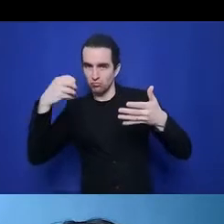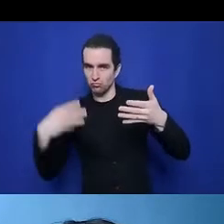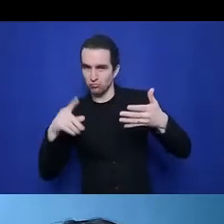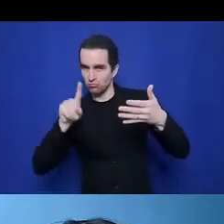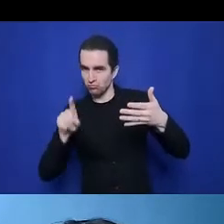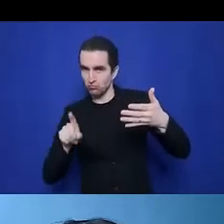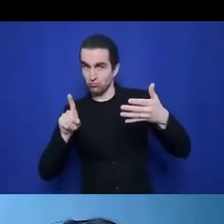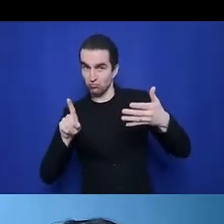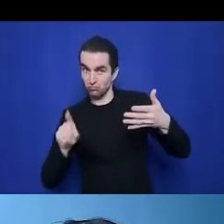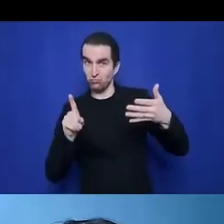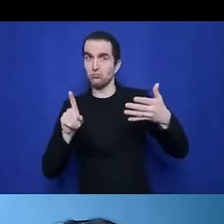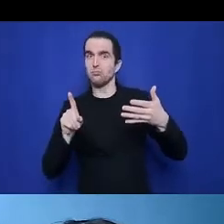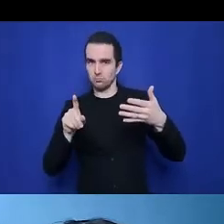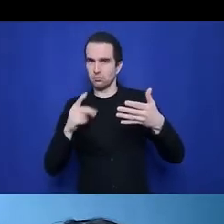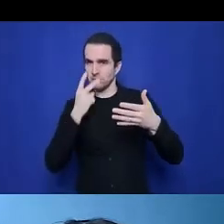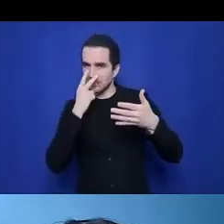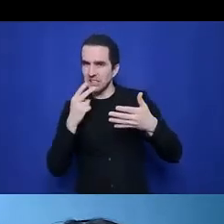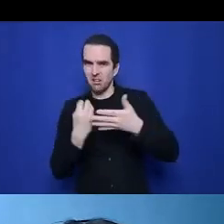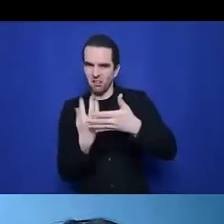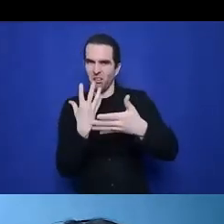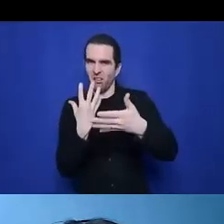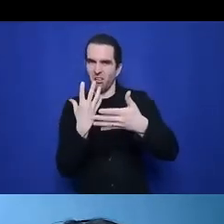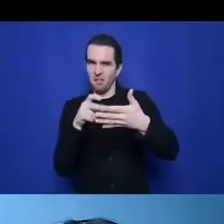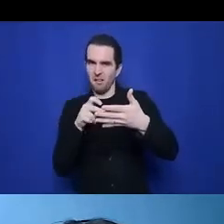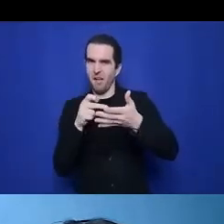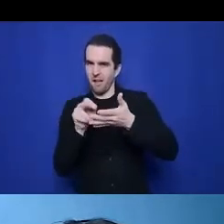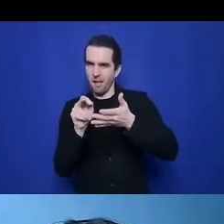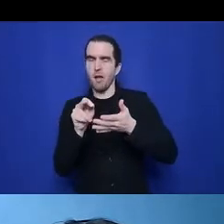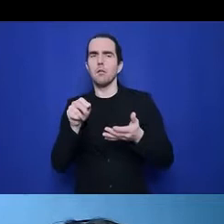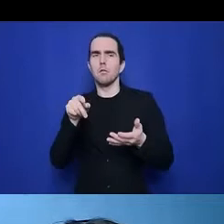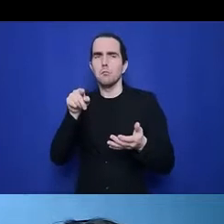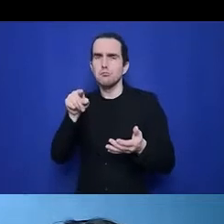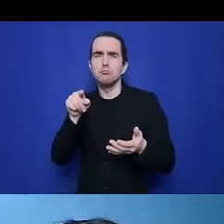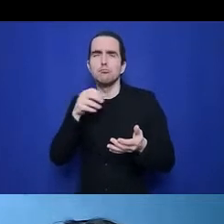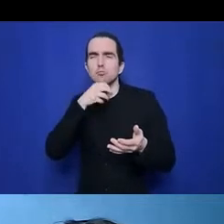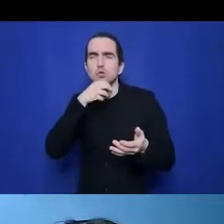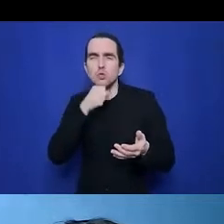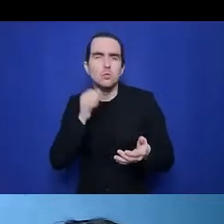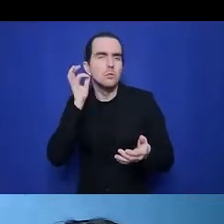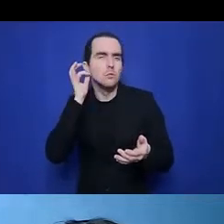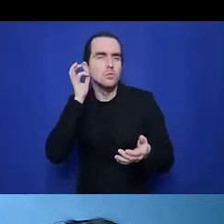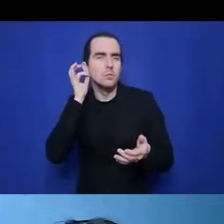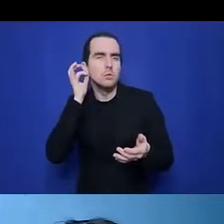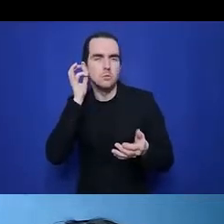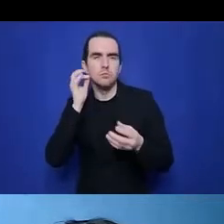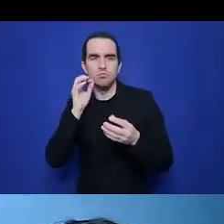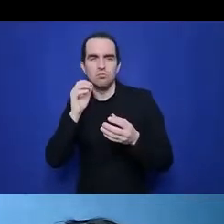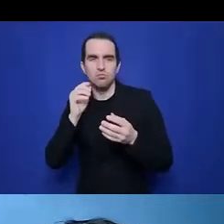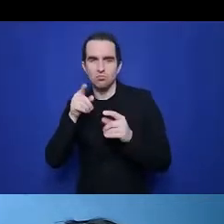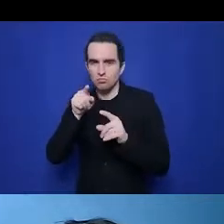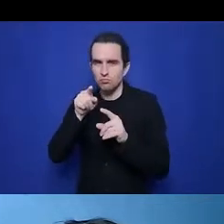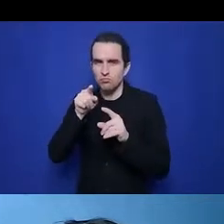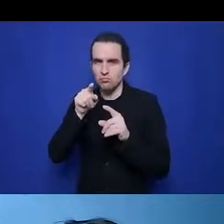has a big belly. He eats the Elijamos last lengua de señas. cookie. En la Let's app go for sign aparece un language. cuadro con un